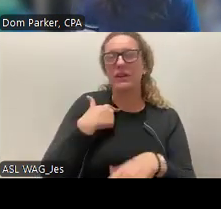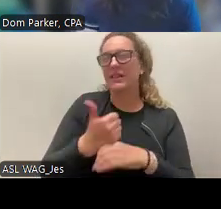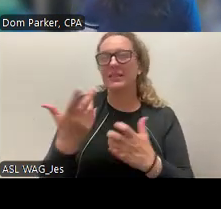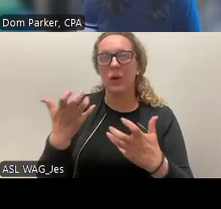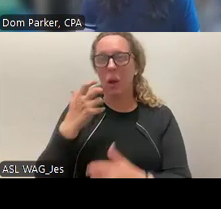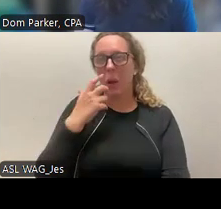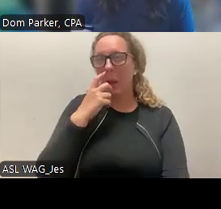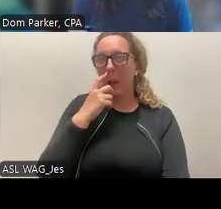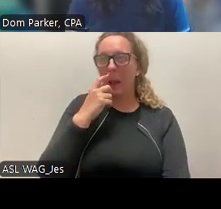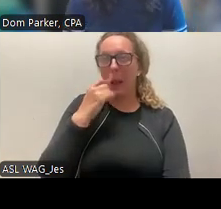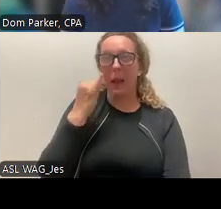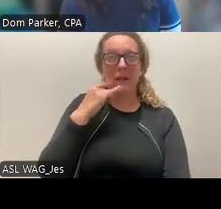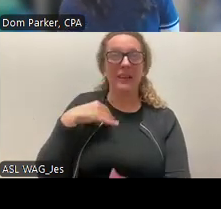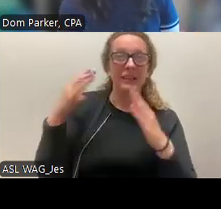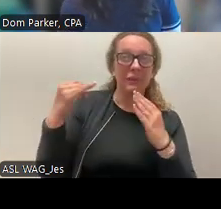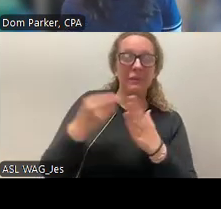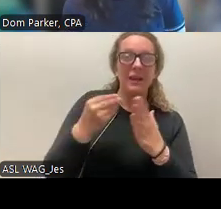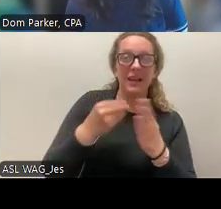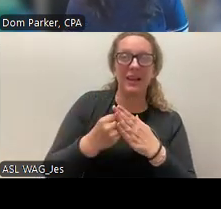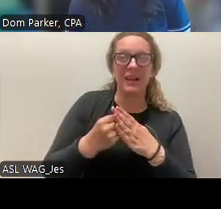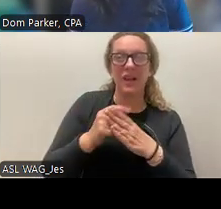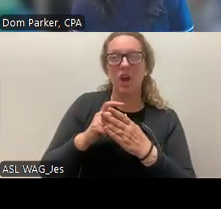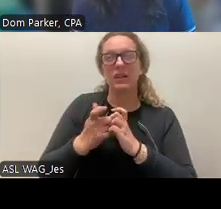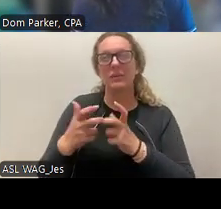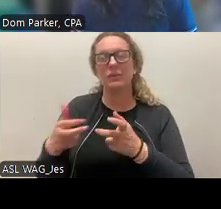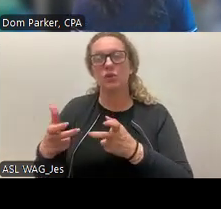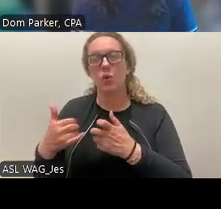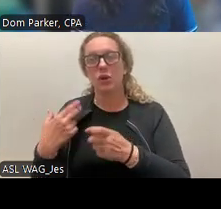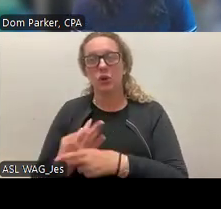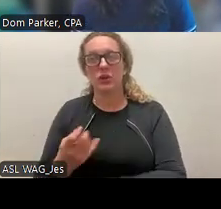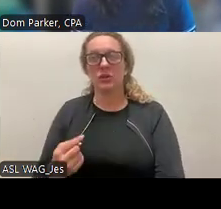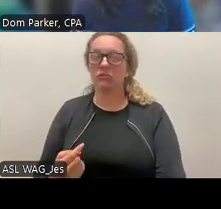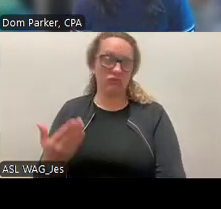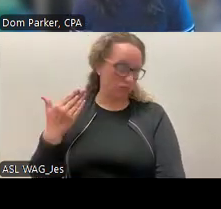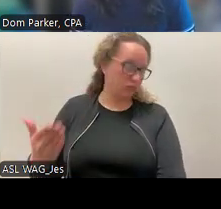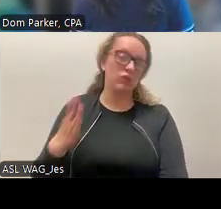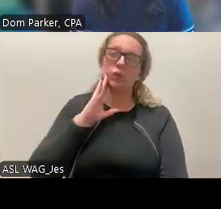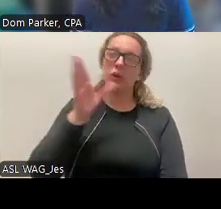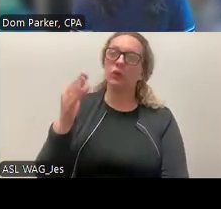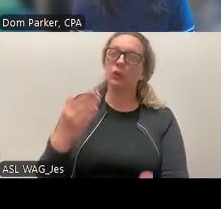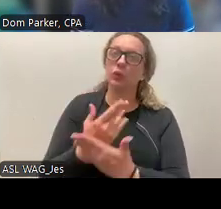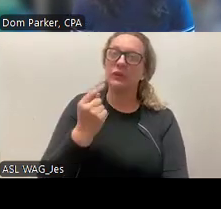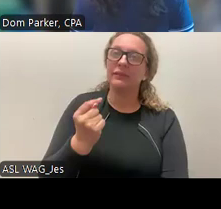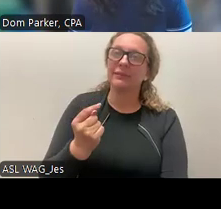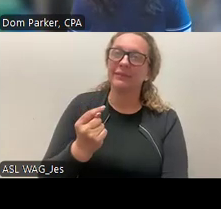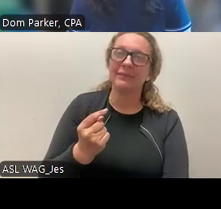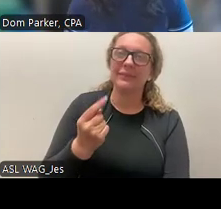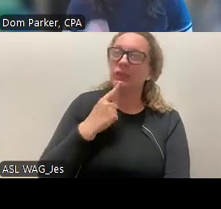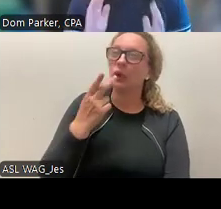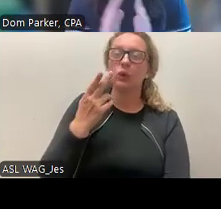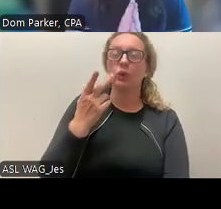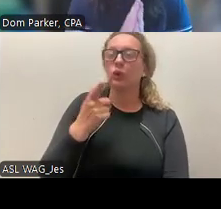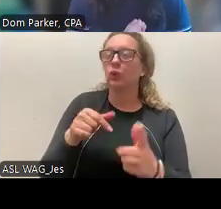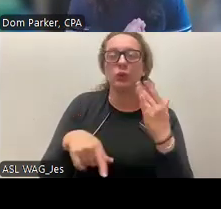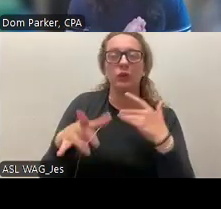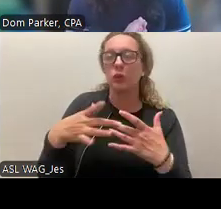want. If they have spent money on an adaptive controller and would like to use them, they're going to use them. So do whatever you like, whatever makes